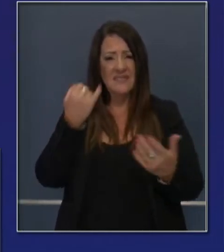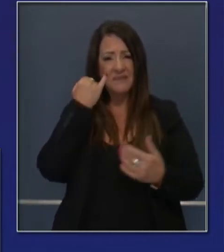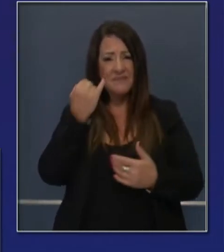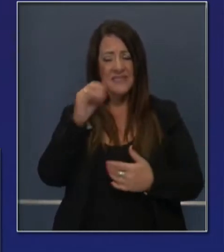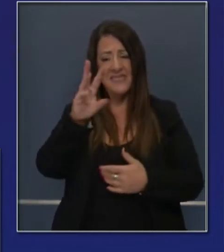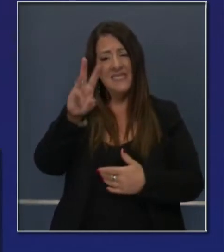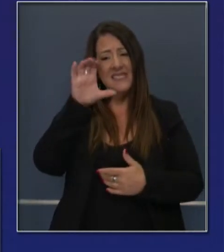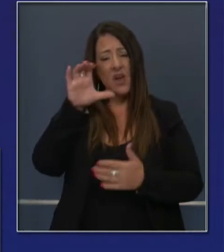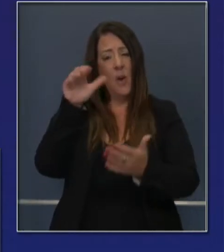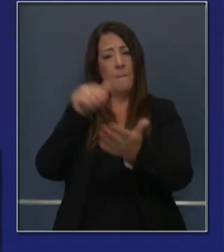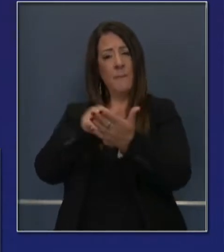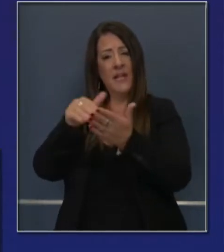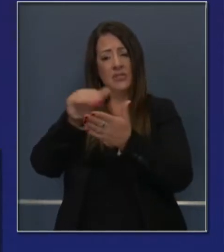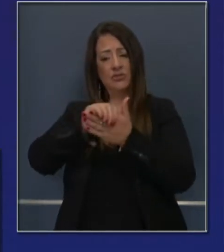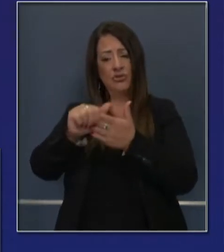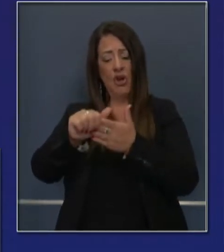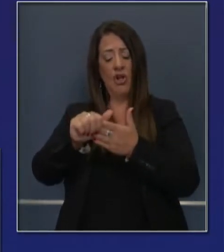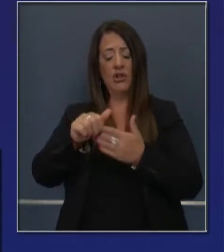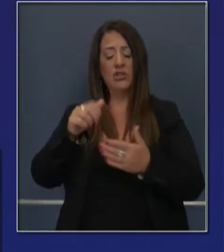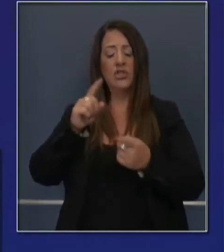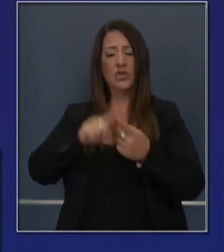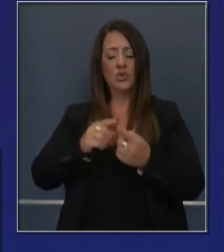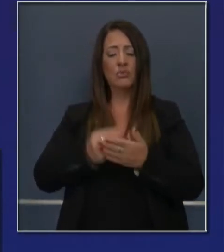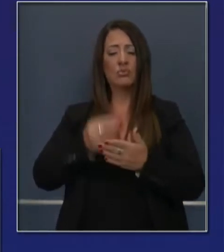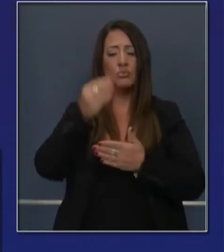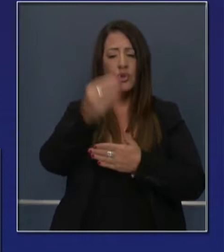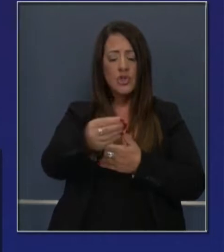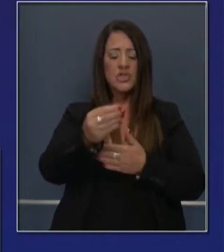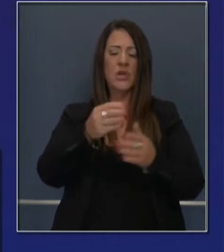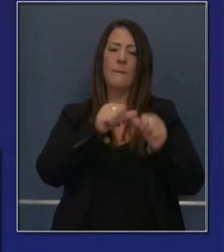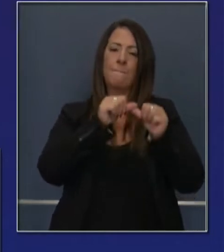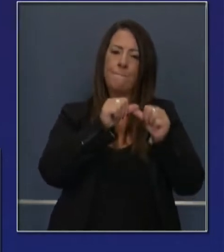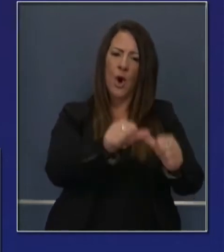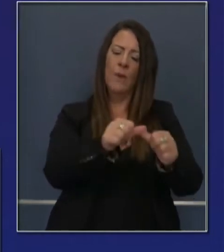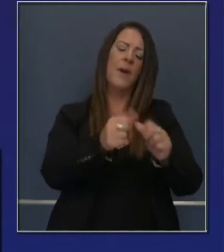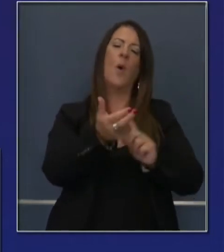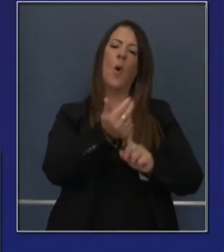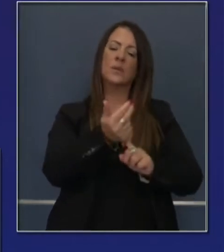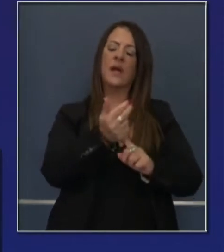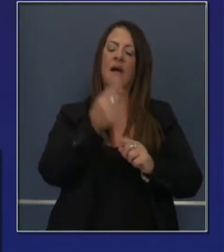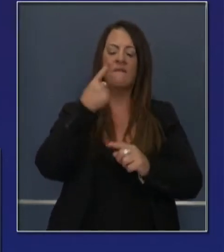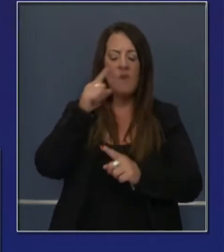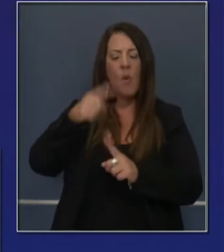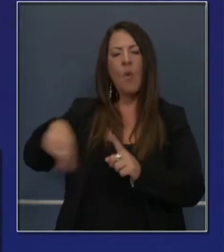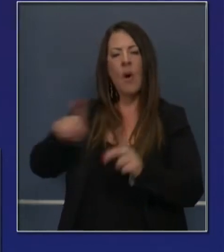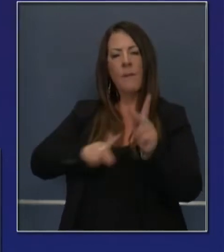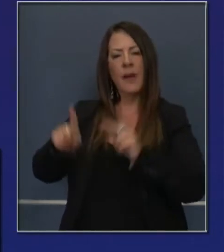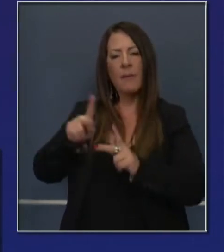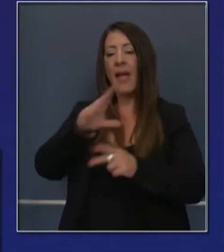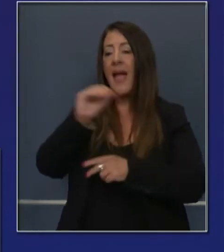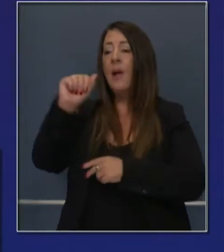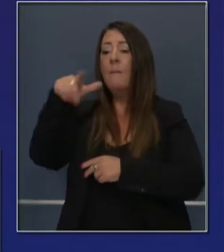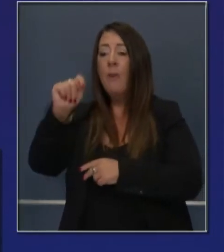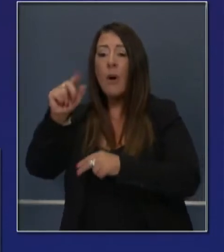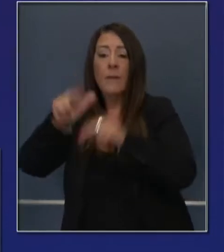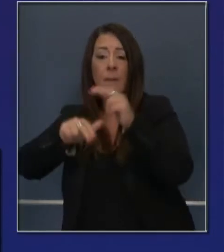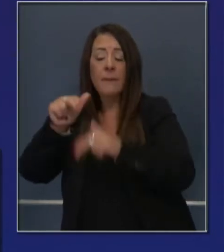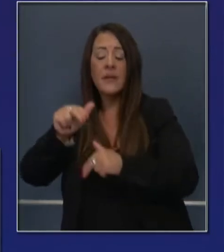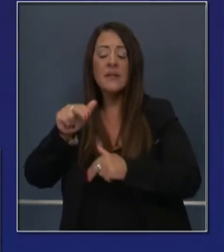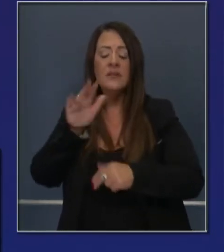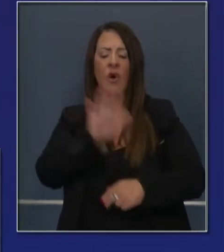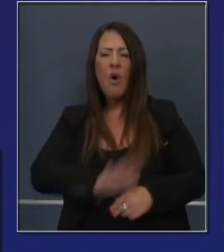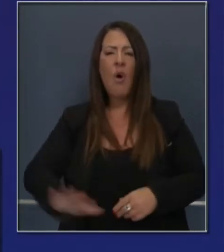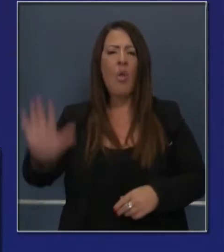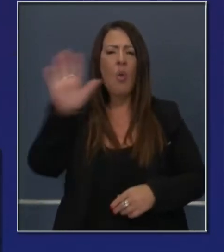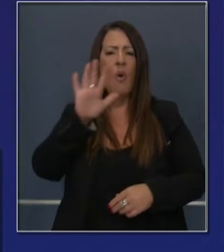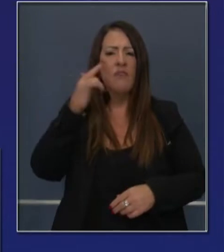$600 million program to purchase permanent hotels and motels and apartment buildings throughout the state of California